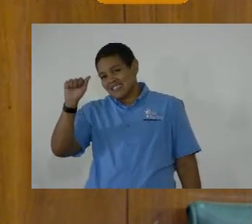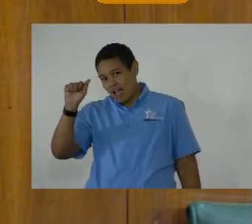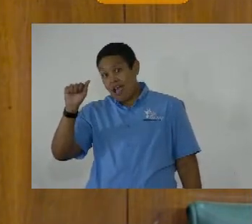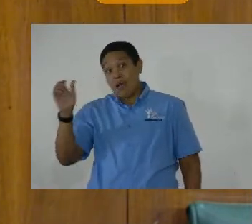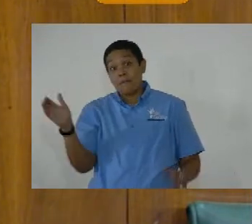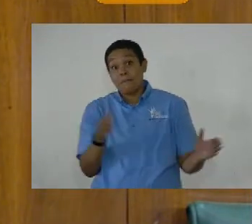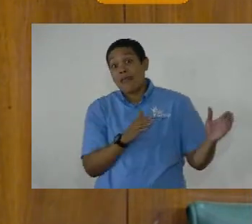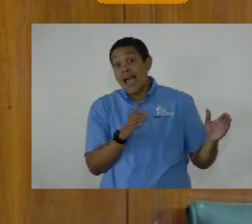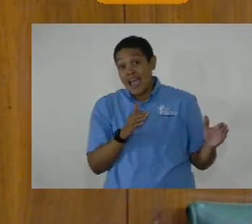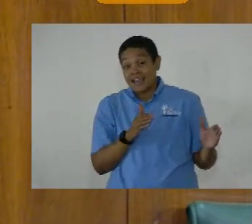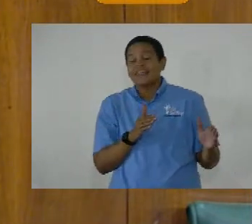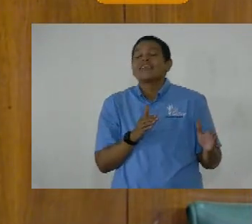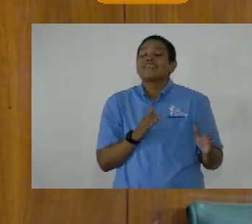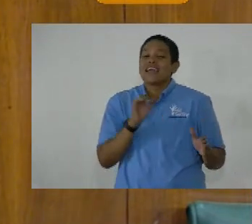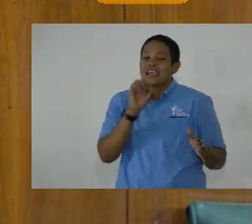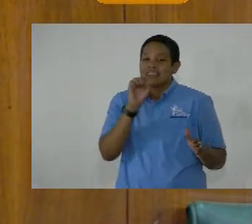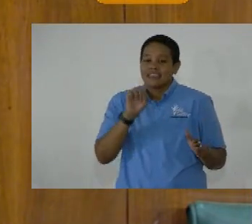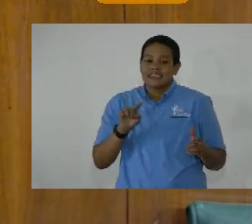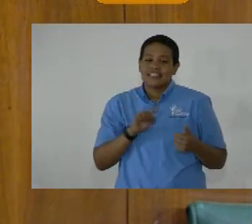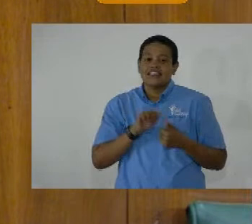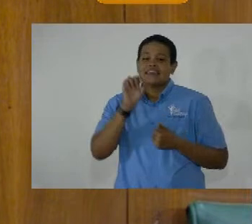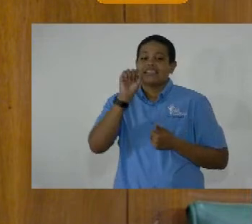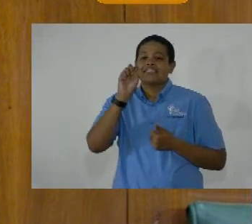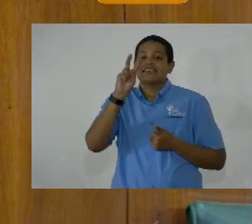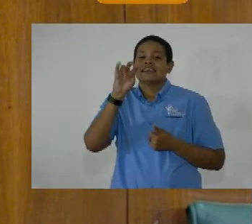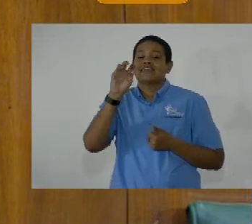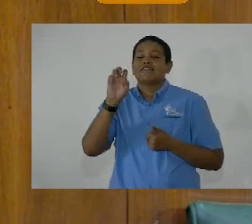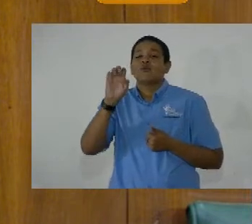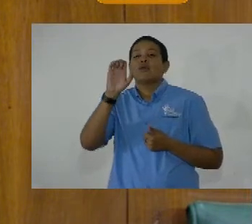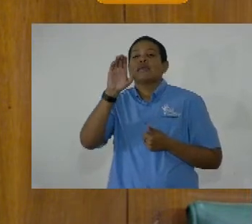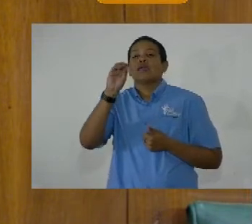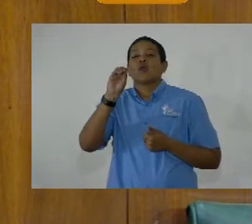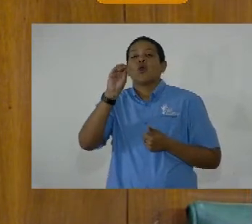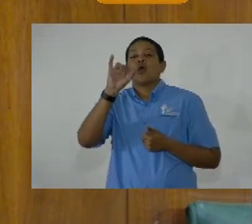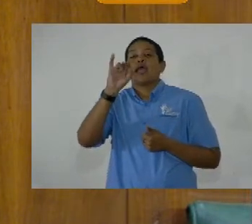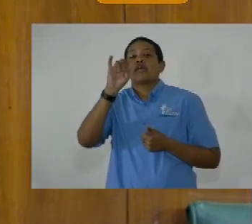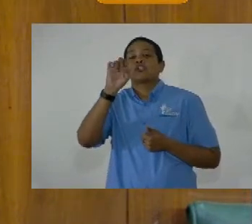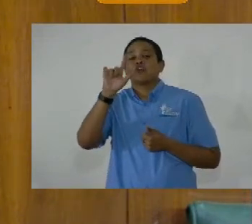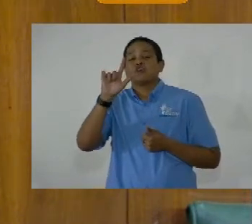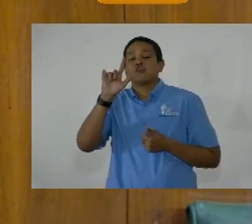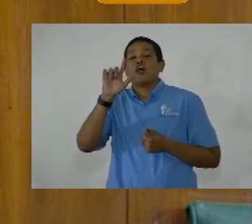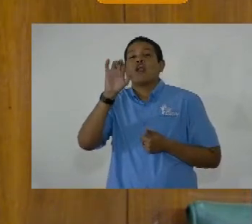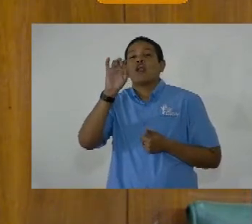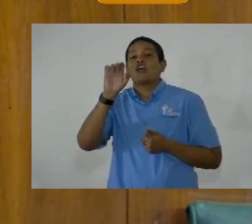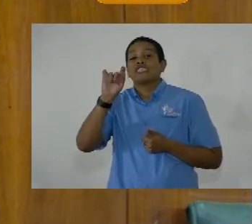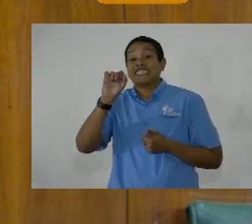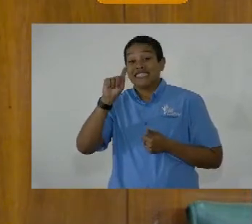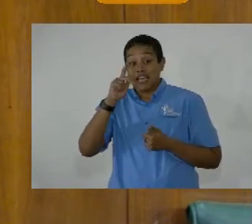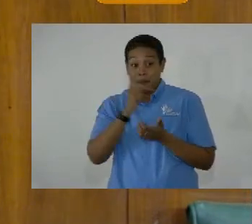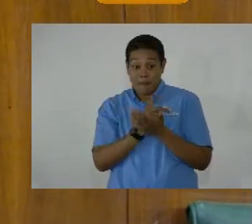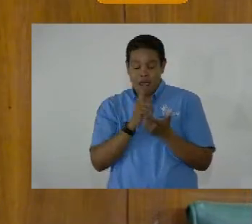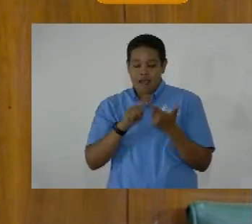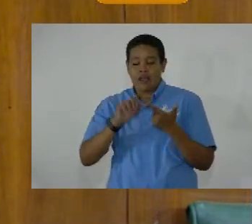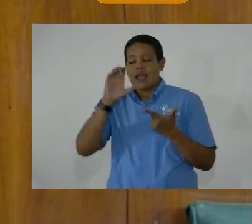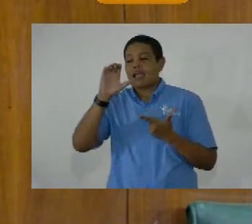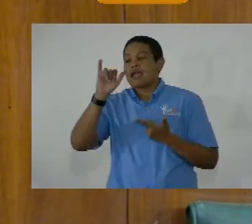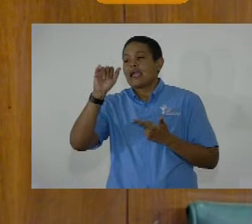the Seaview Eco-Industrial and Logistic Park and the Cayman Special Economic